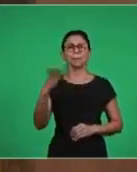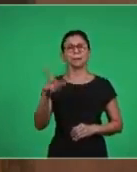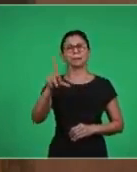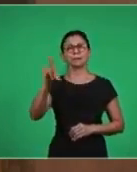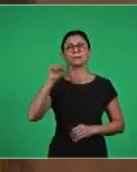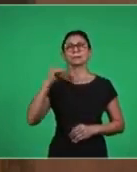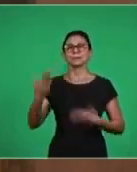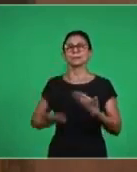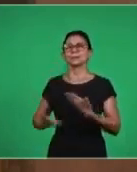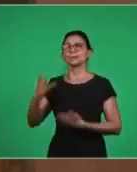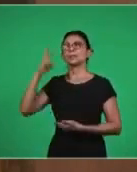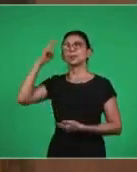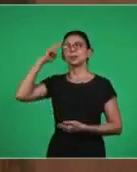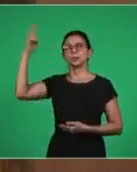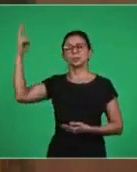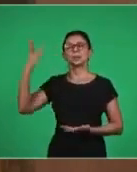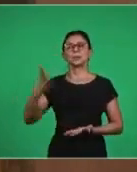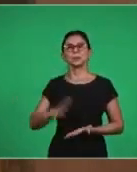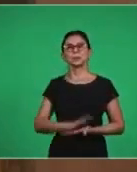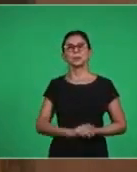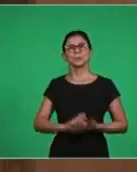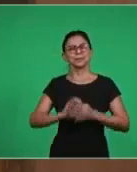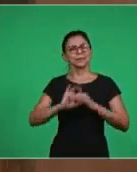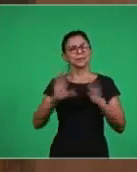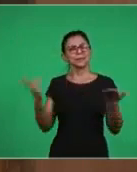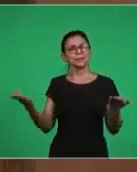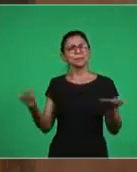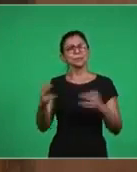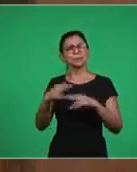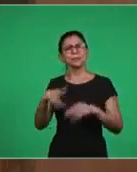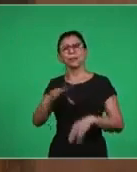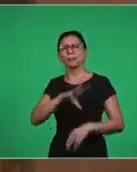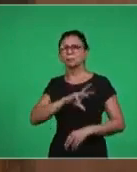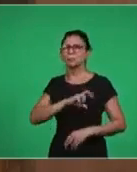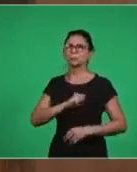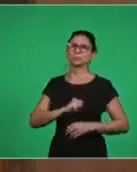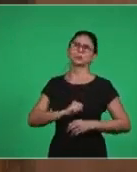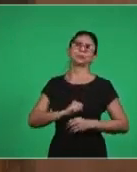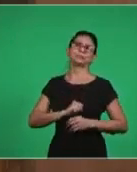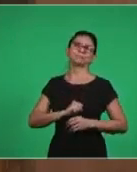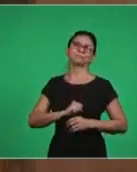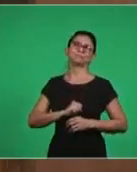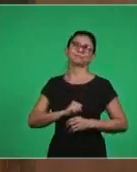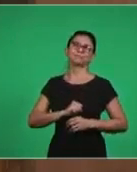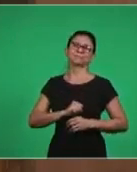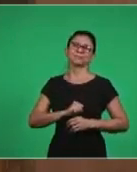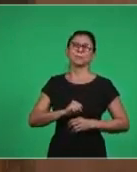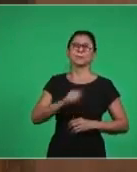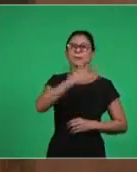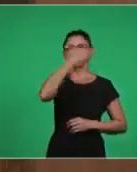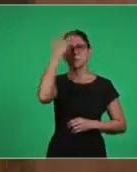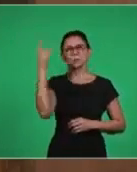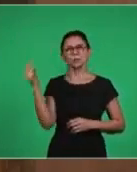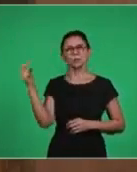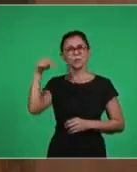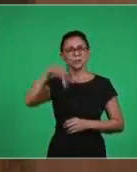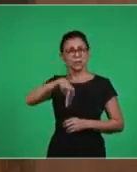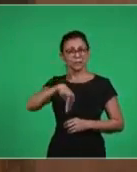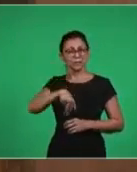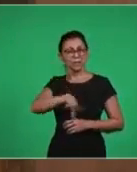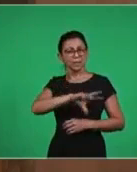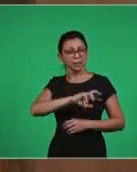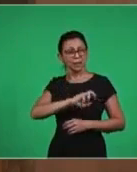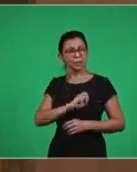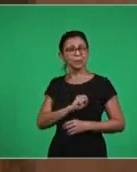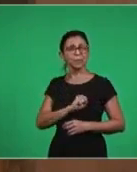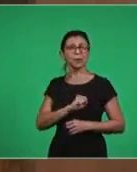have. But they all serve the Lord, dolos, for the love of the cause. And many came here and are here for